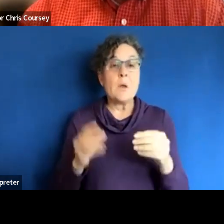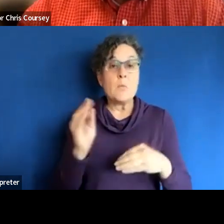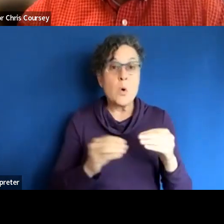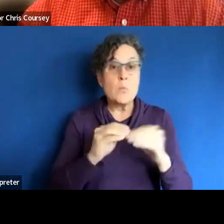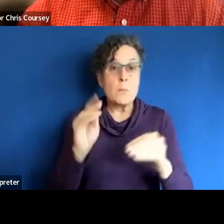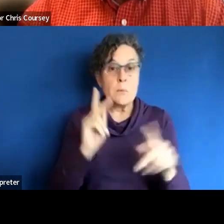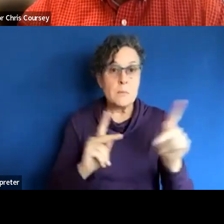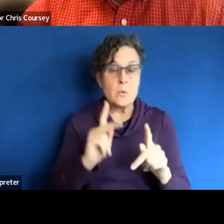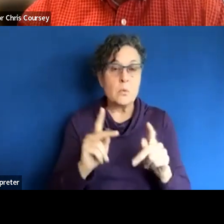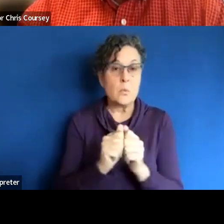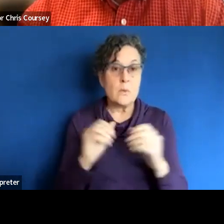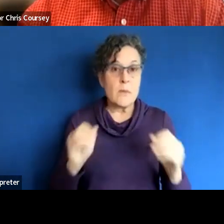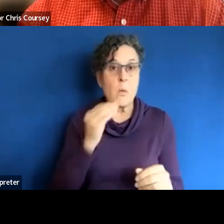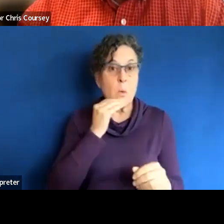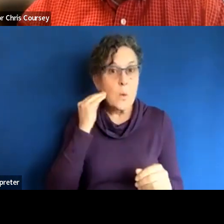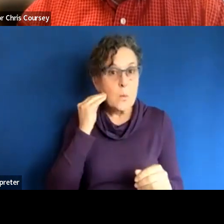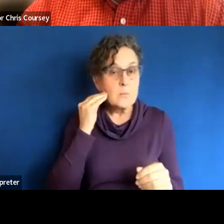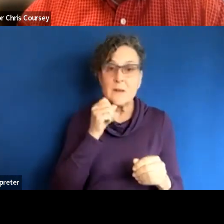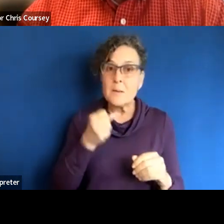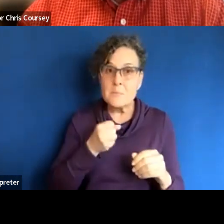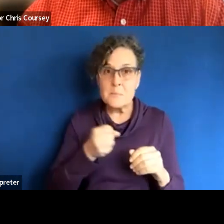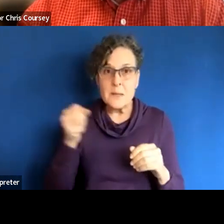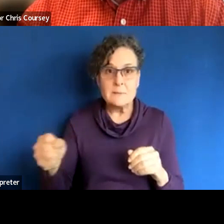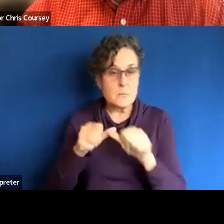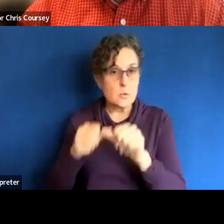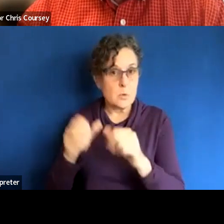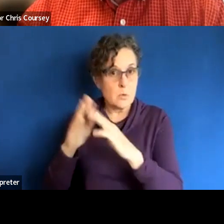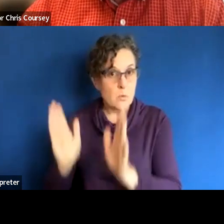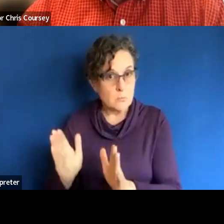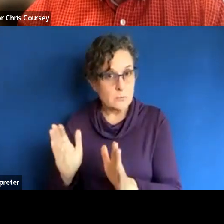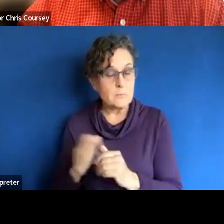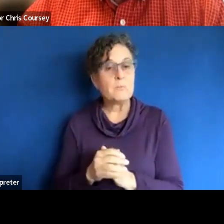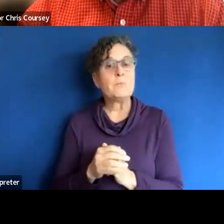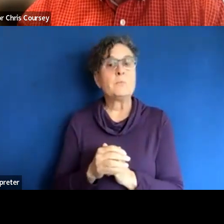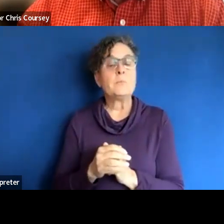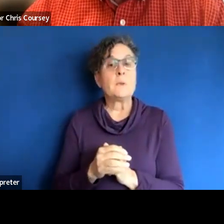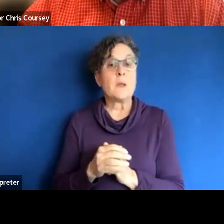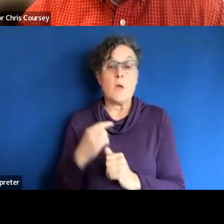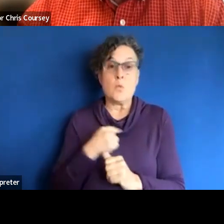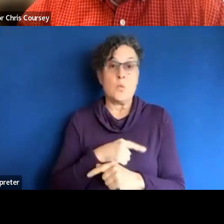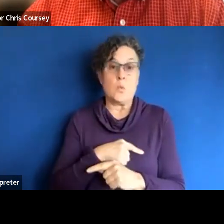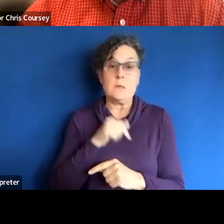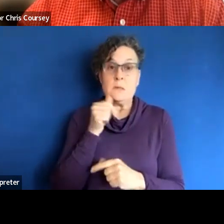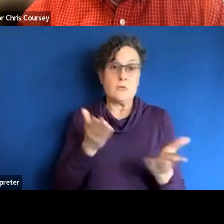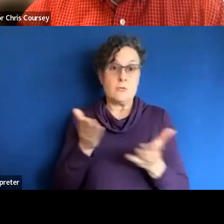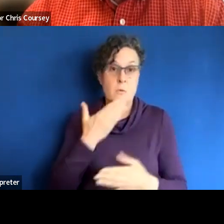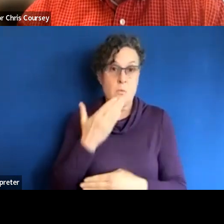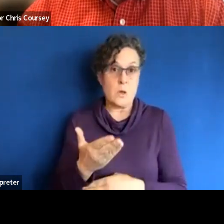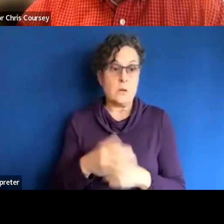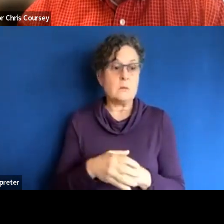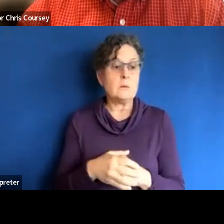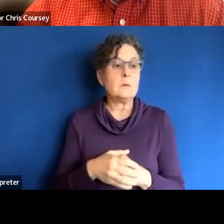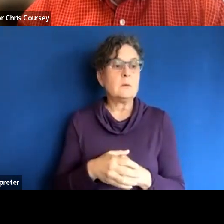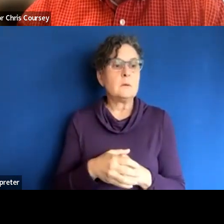that continued to be have a lot of difficulty with serving, but a lack of permanent supportive housing,